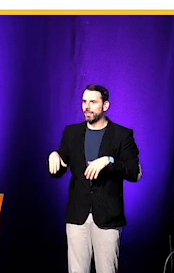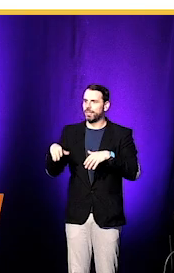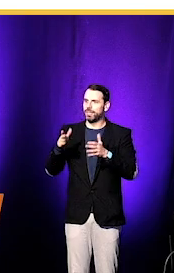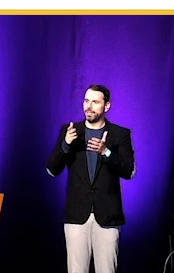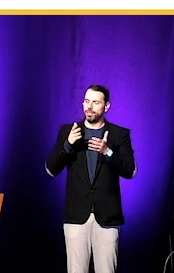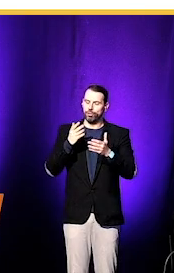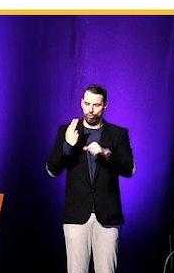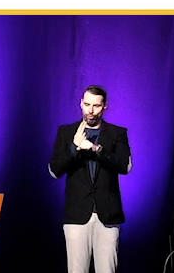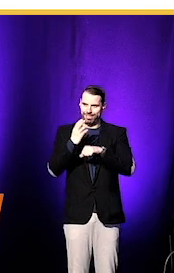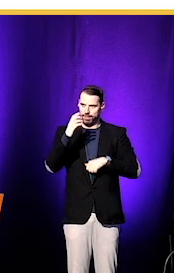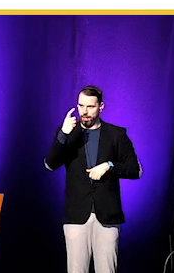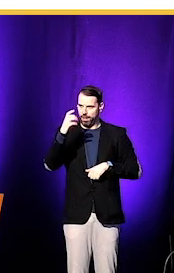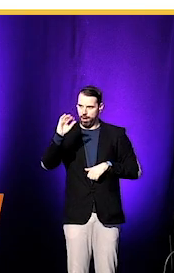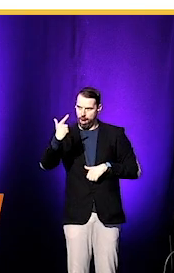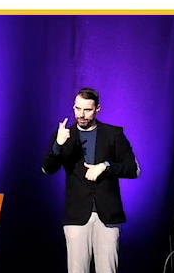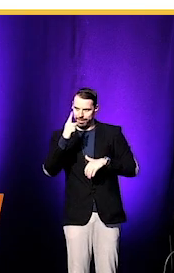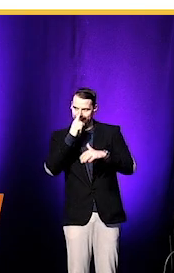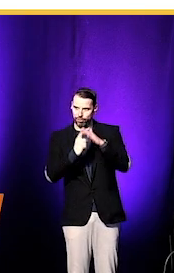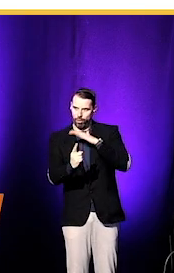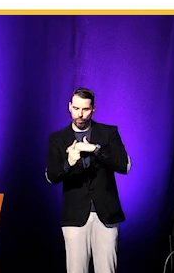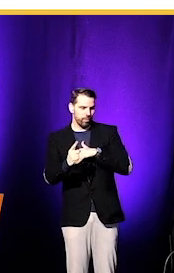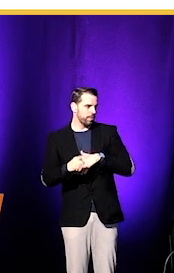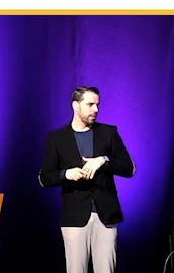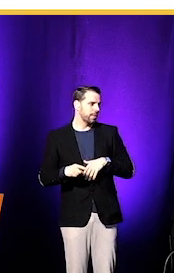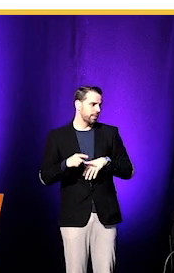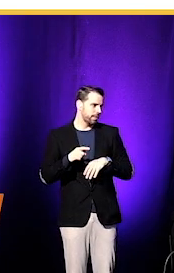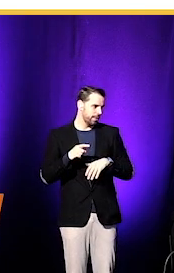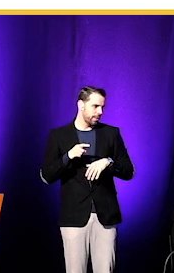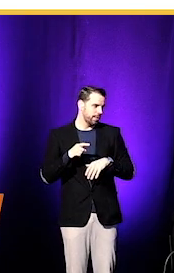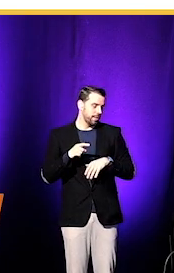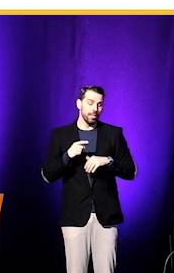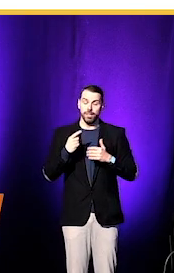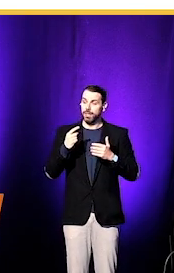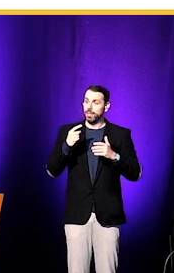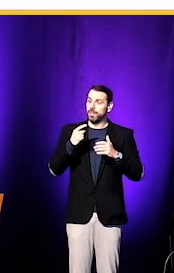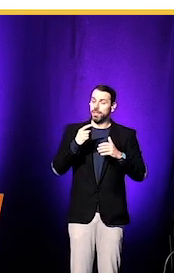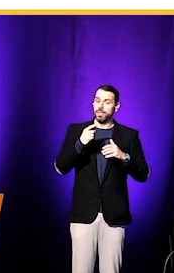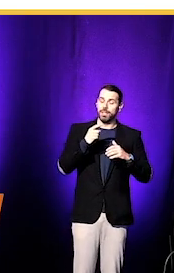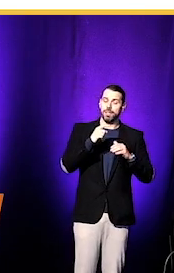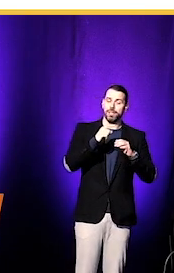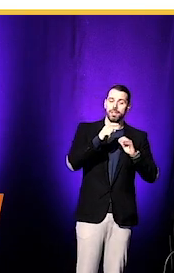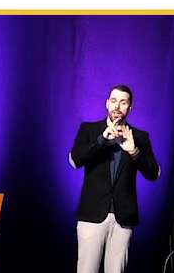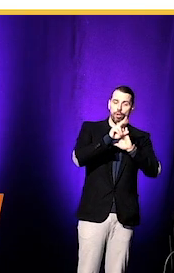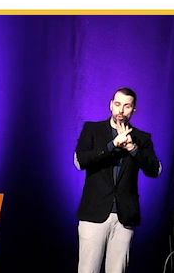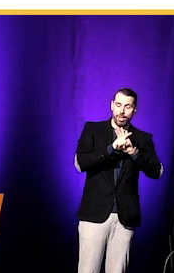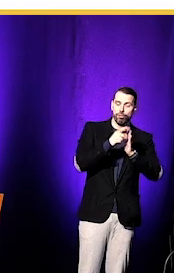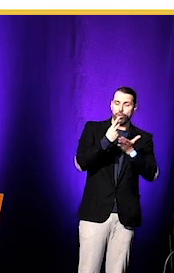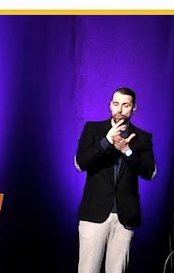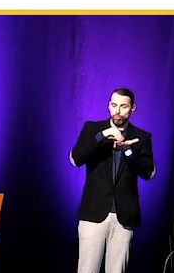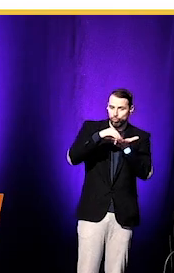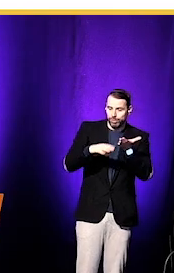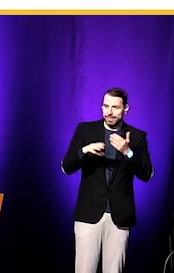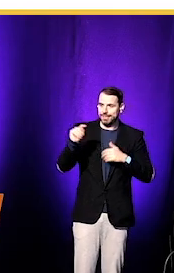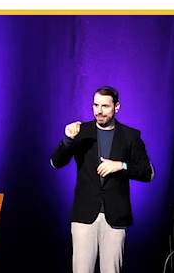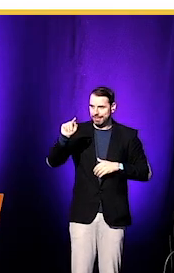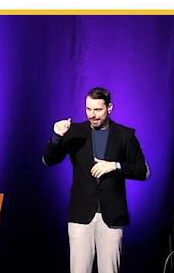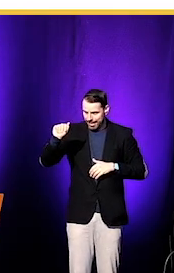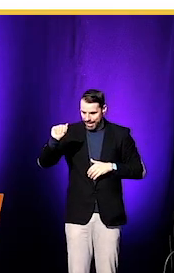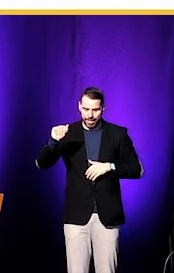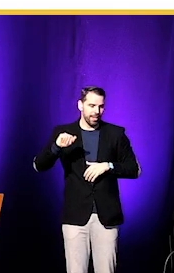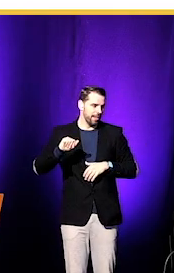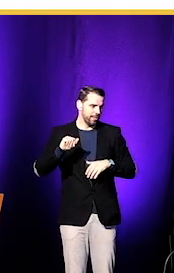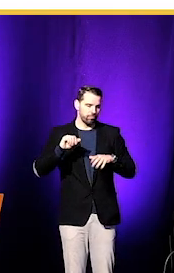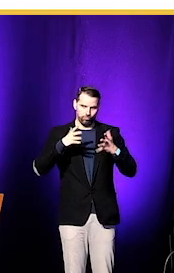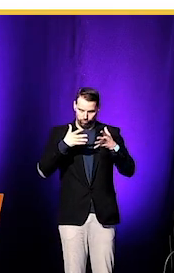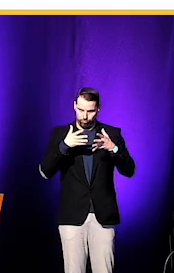ethnographies. Although initially comprised of me, graduate students, and undergraduate TAs who had taken the course, the graduate instructors and undergraduate TAs